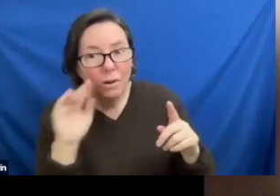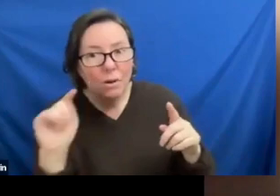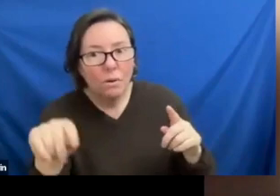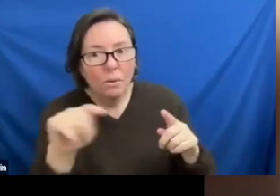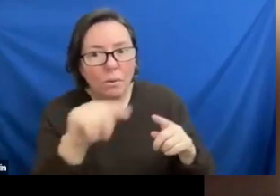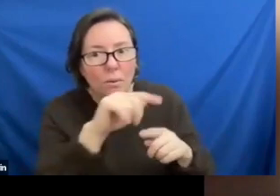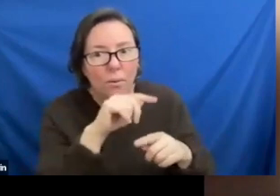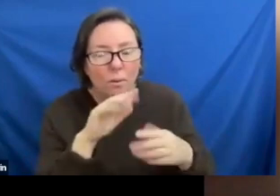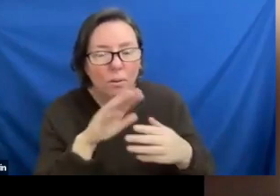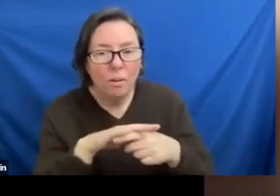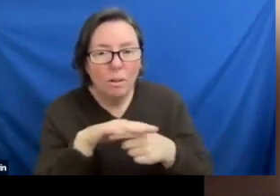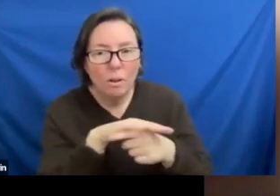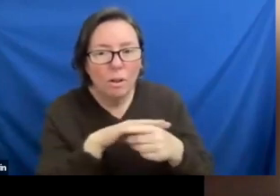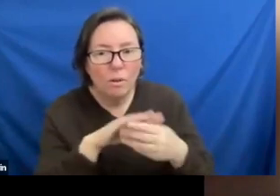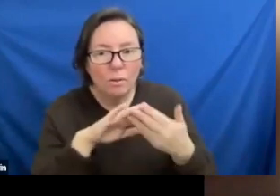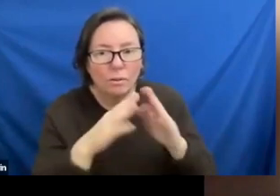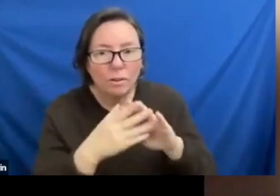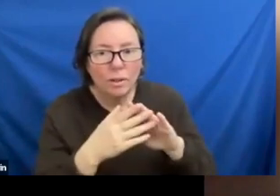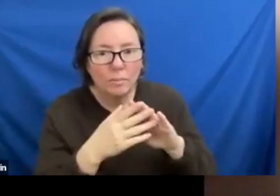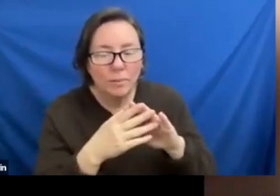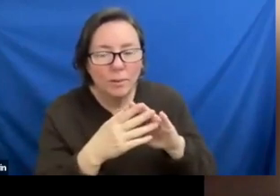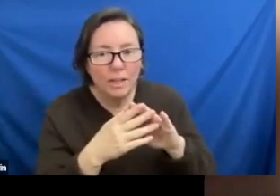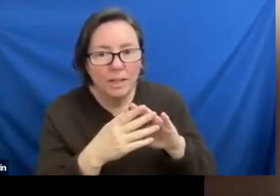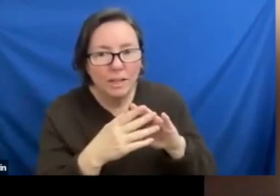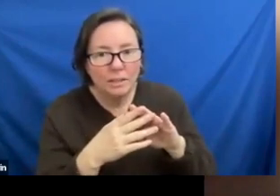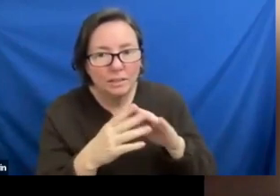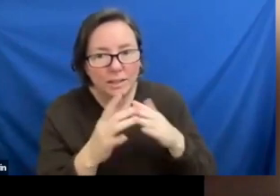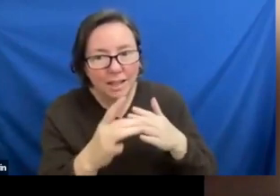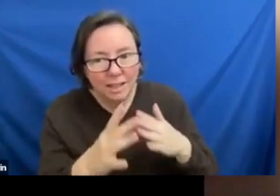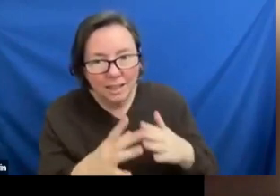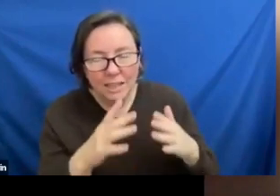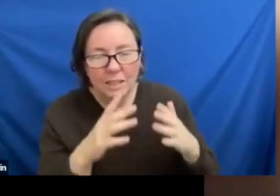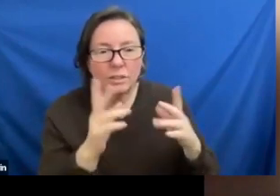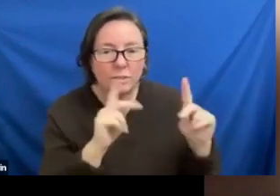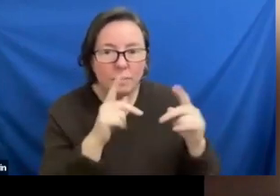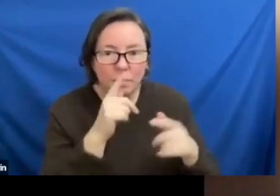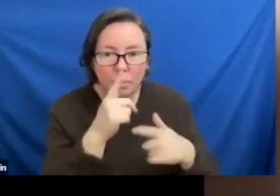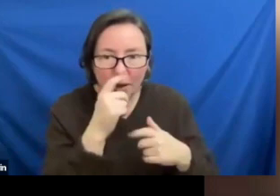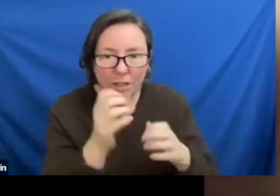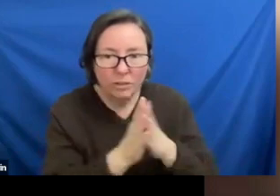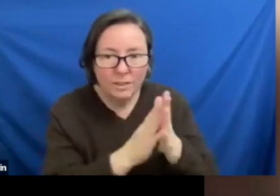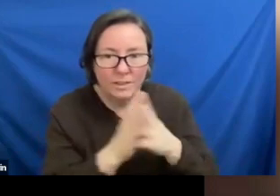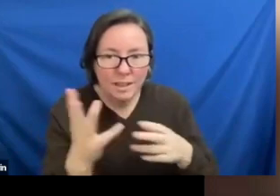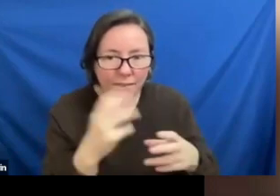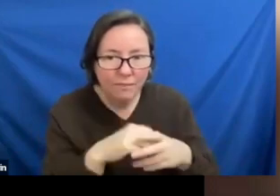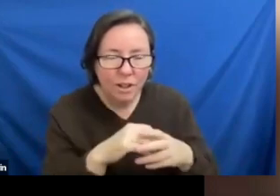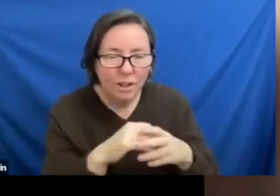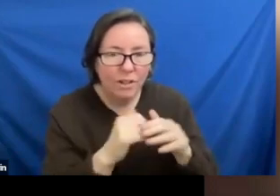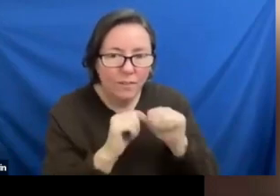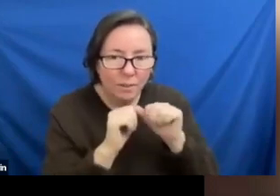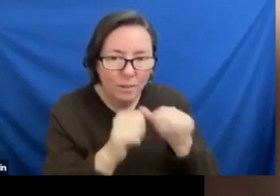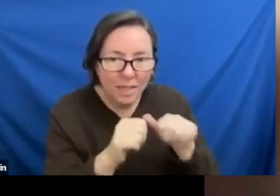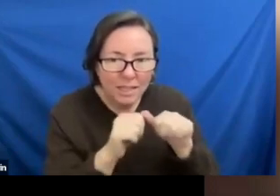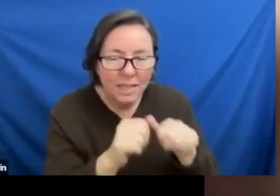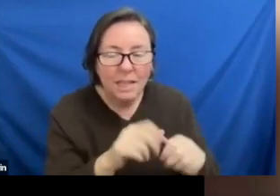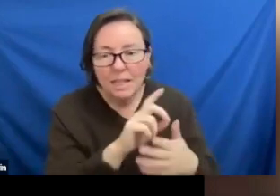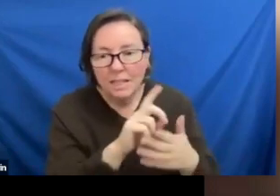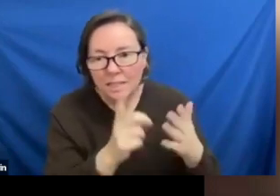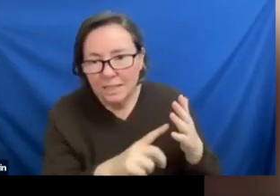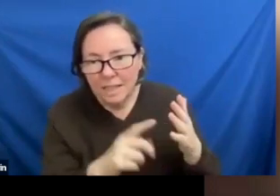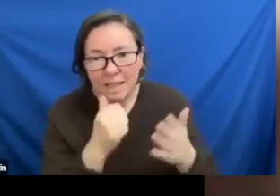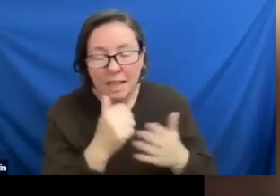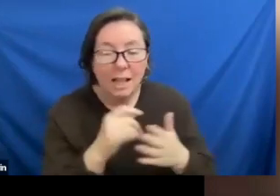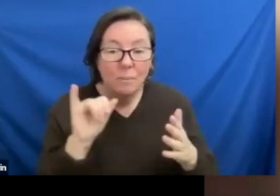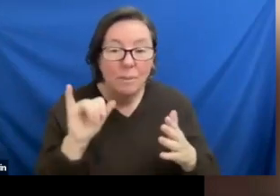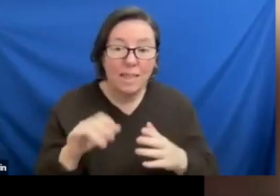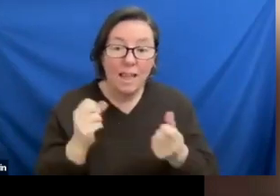of fostering community ownership and the involvement and designing and using and maintaining spaces. So that multi-purpose room,